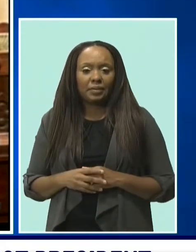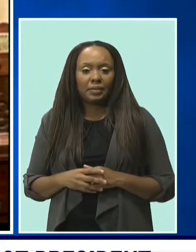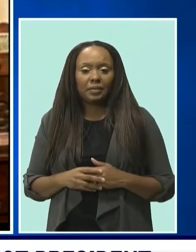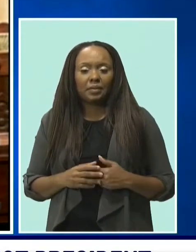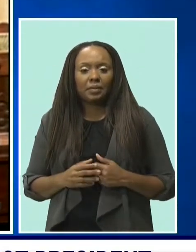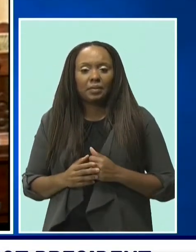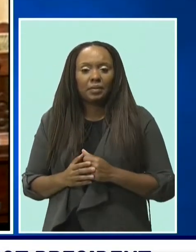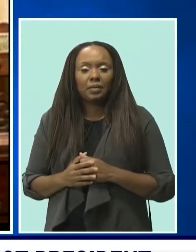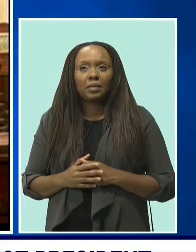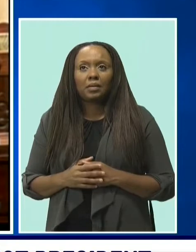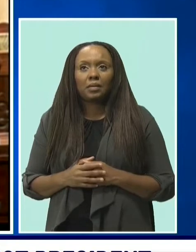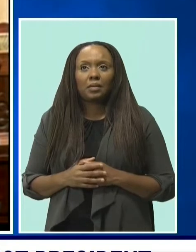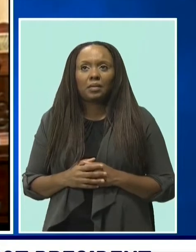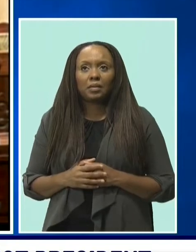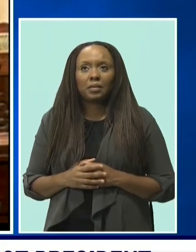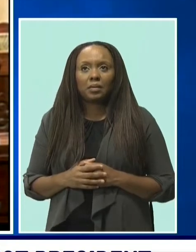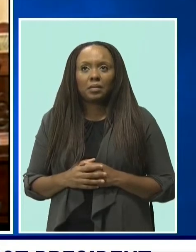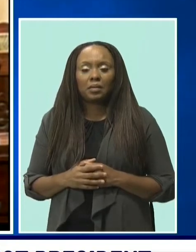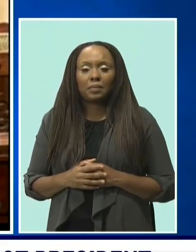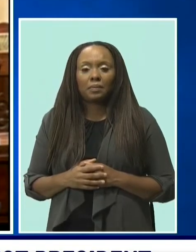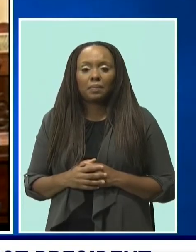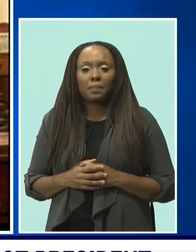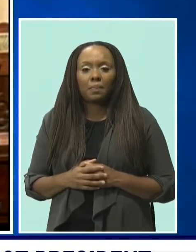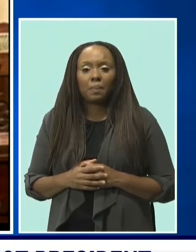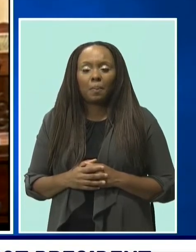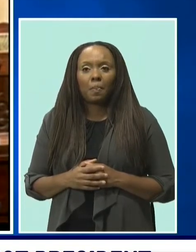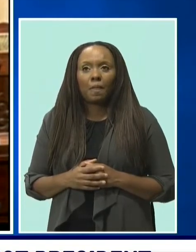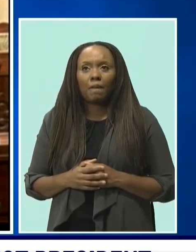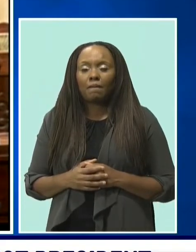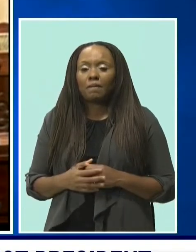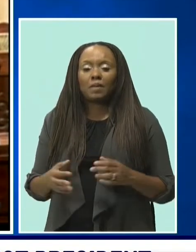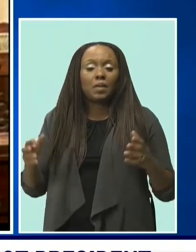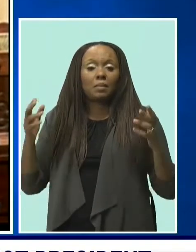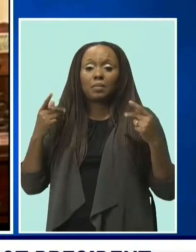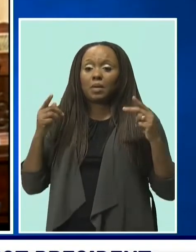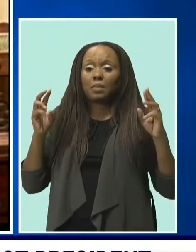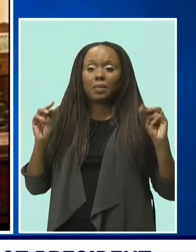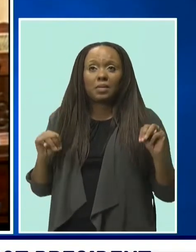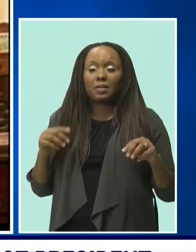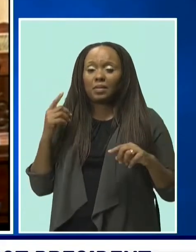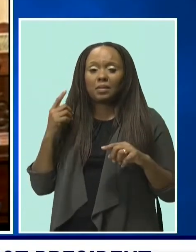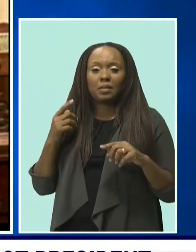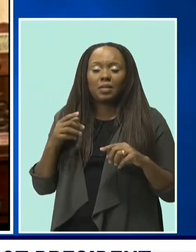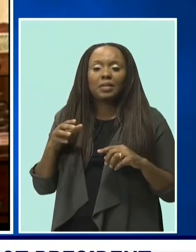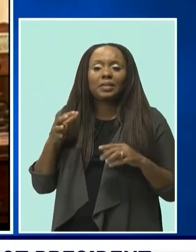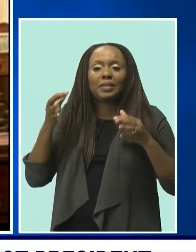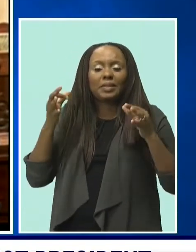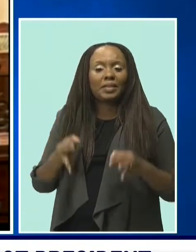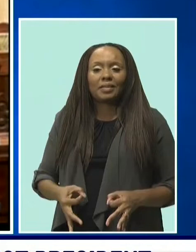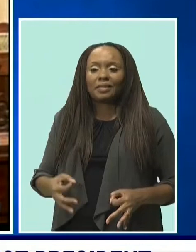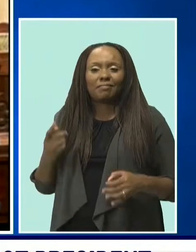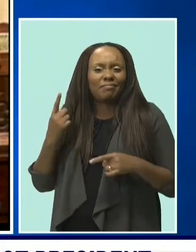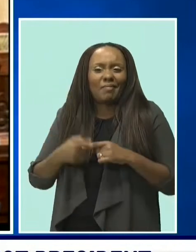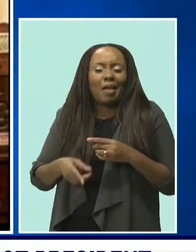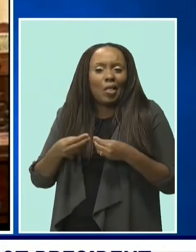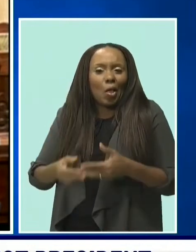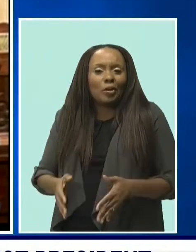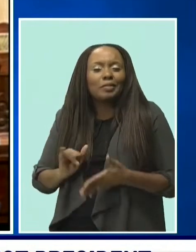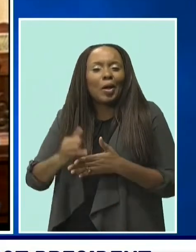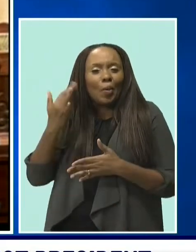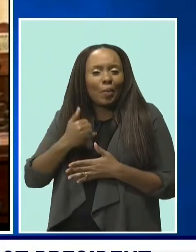Prime Minister's choice can be defeated in this kind of configuration. That's why I think the people should have their say on